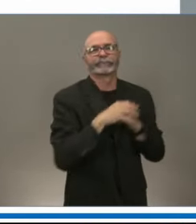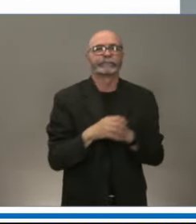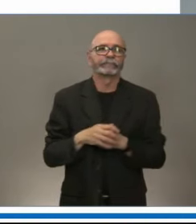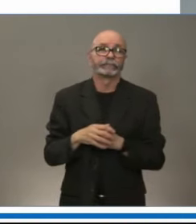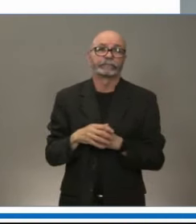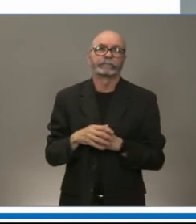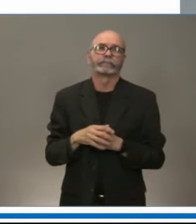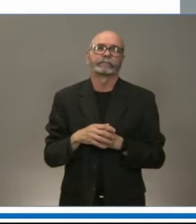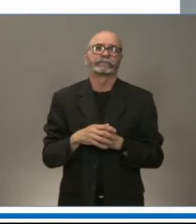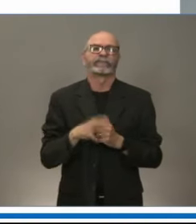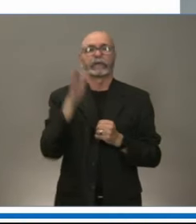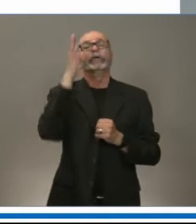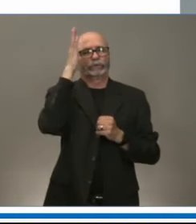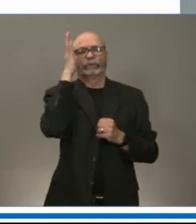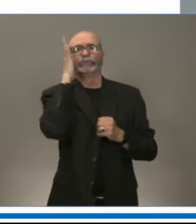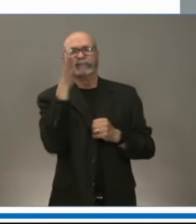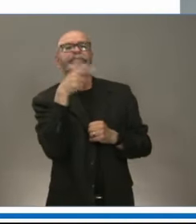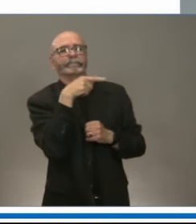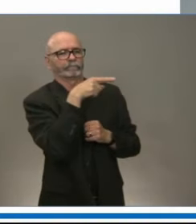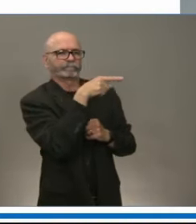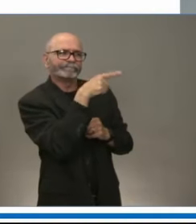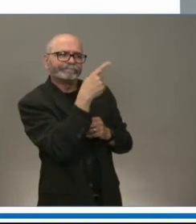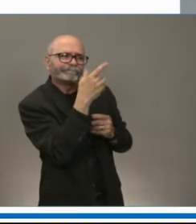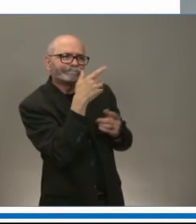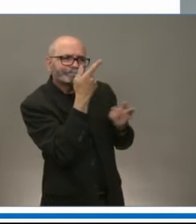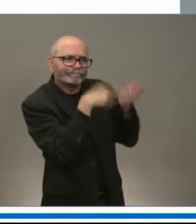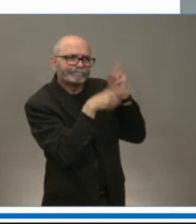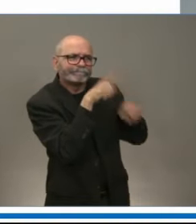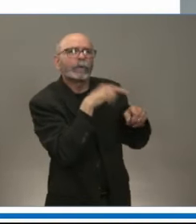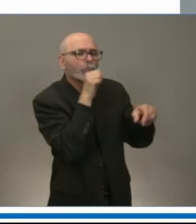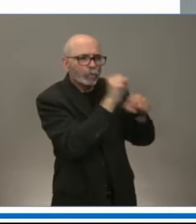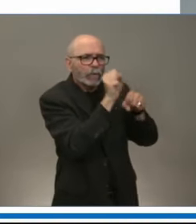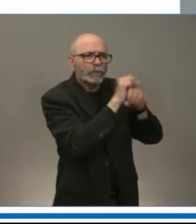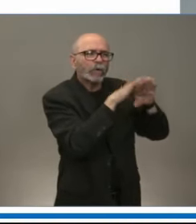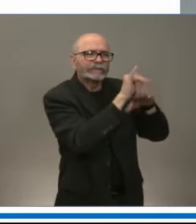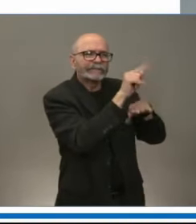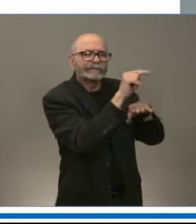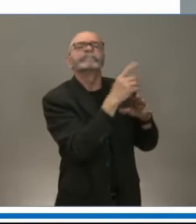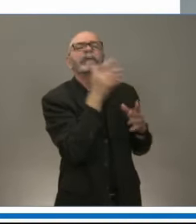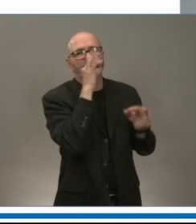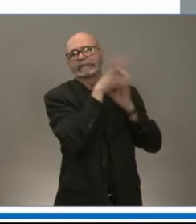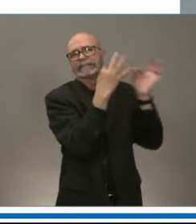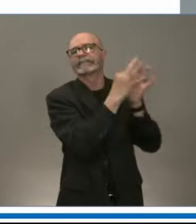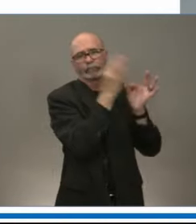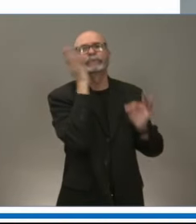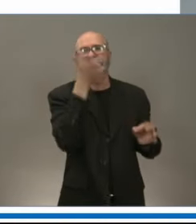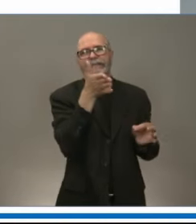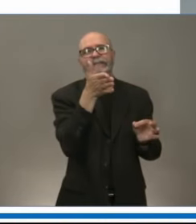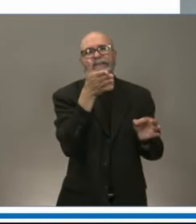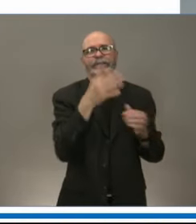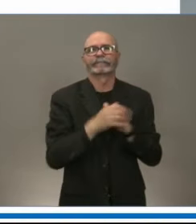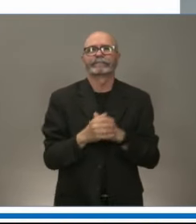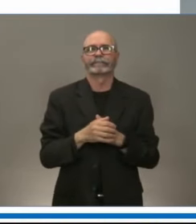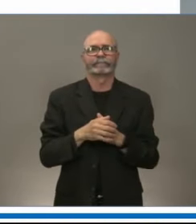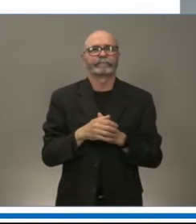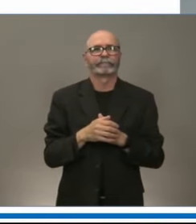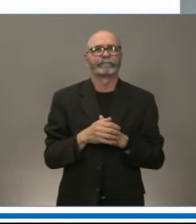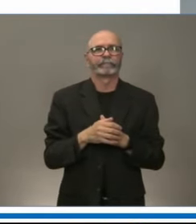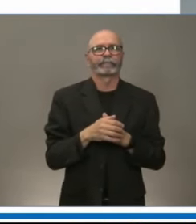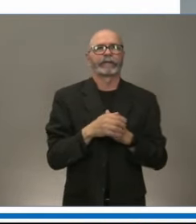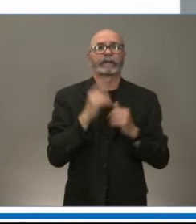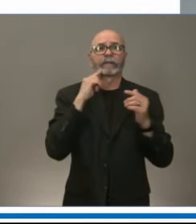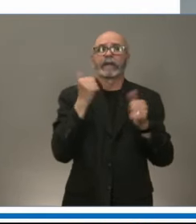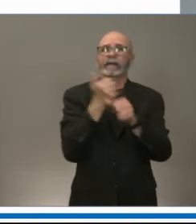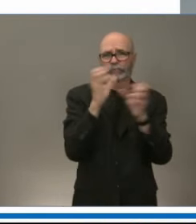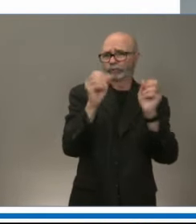perform equally well in terms of validity of testing. And he feels that they will be. They just need to validate that, and that gives us a